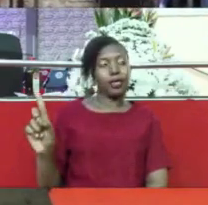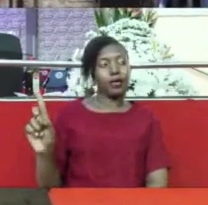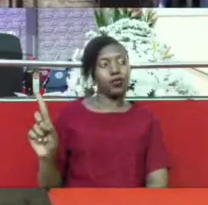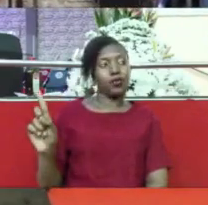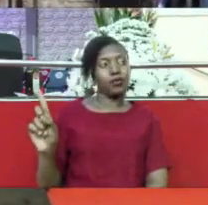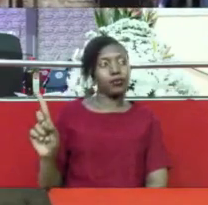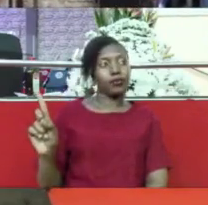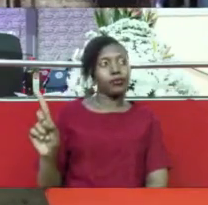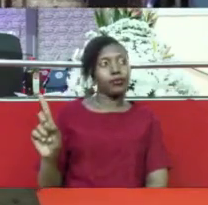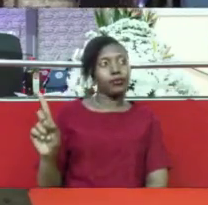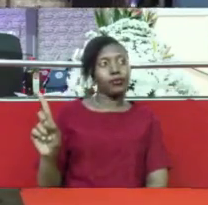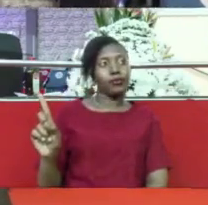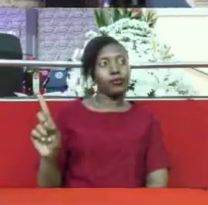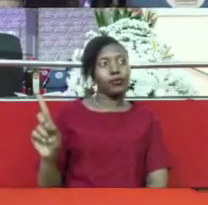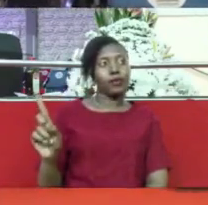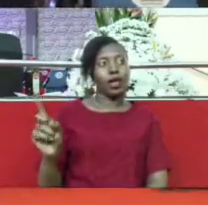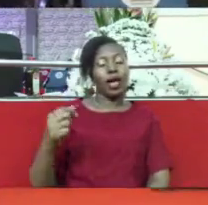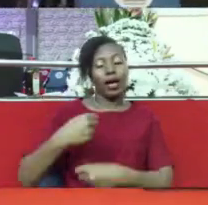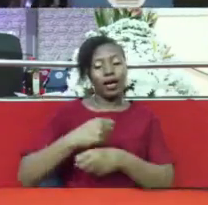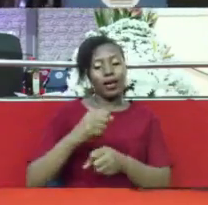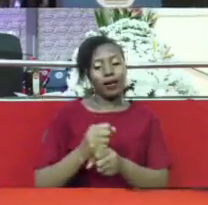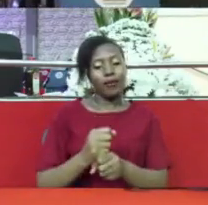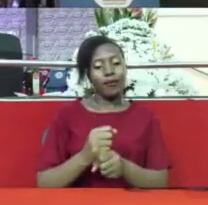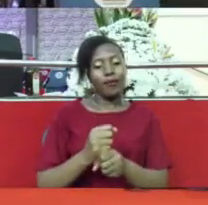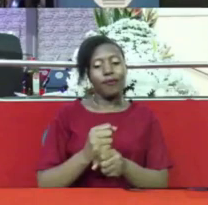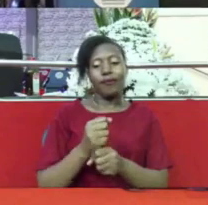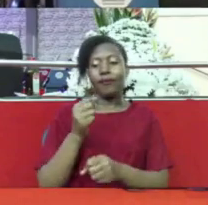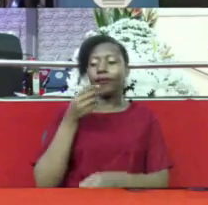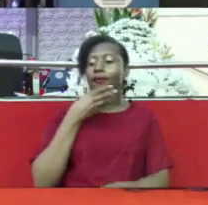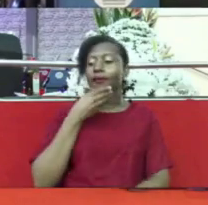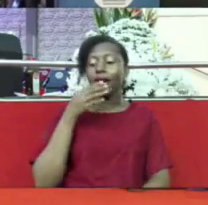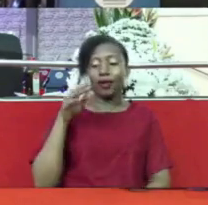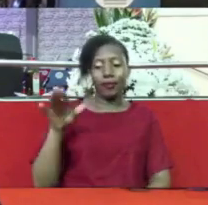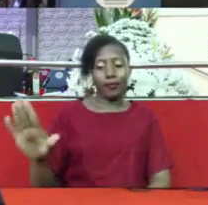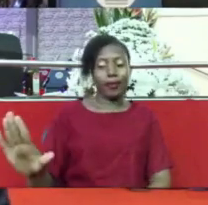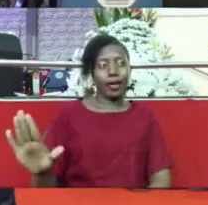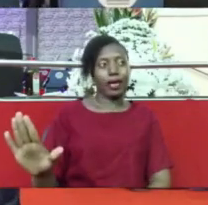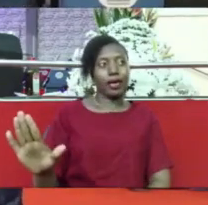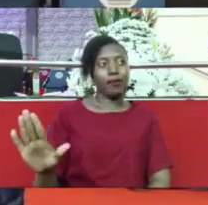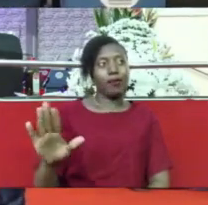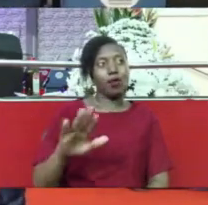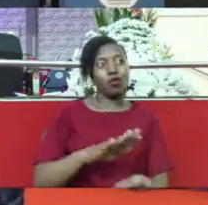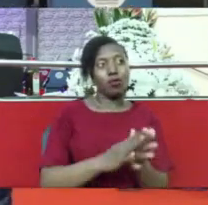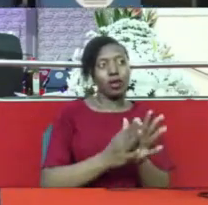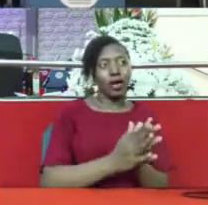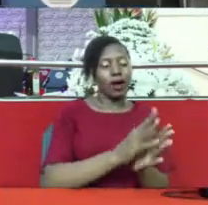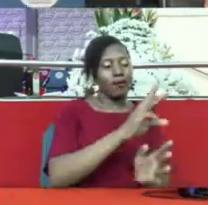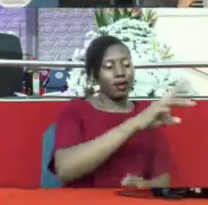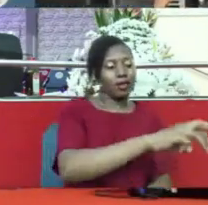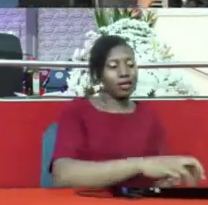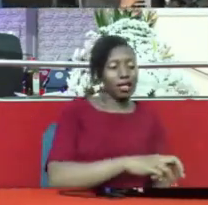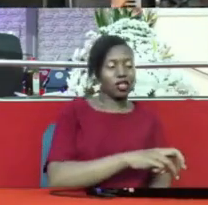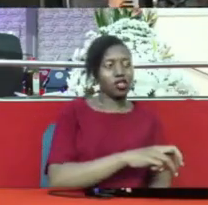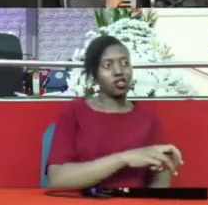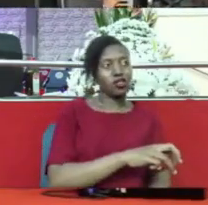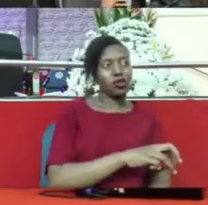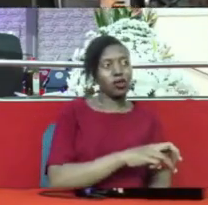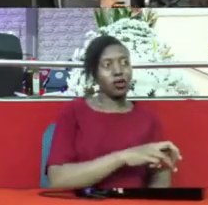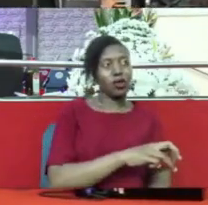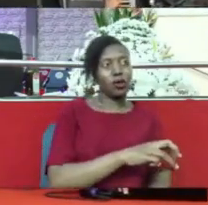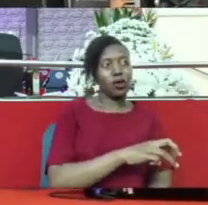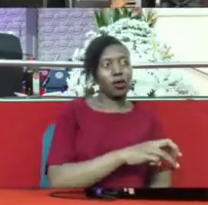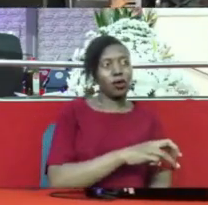ajili yake na yeye mwenyewe. And make him a harrow or a threshing sledge. Na nimfanye silaha. Because immediately he